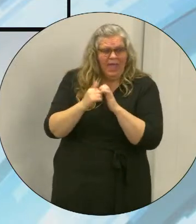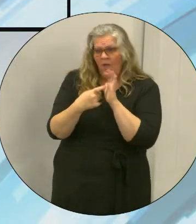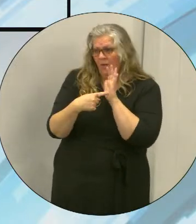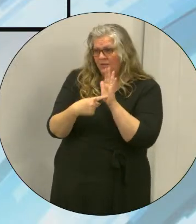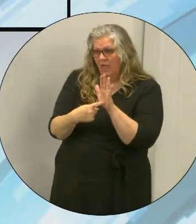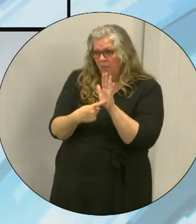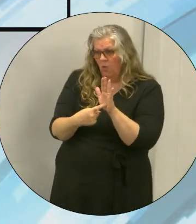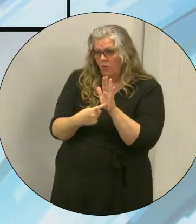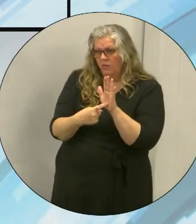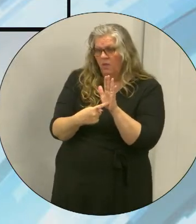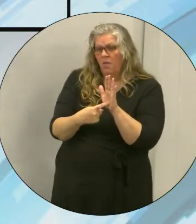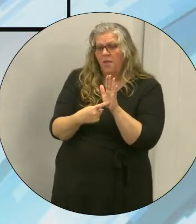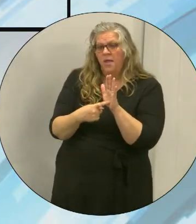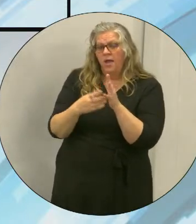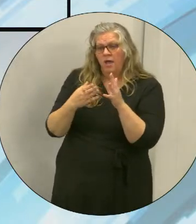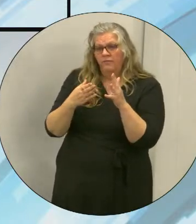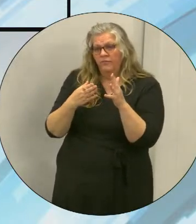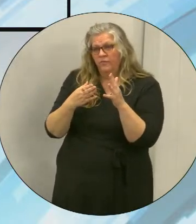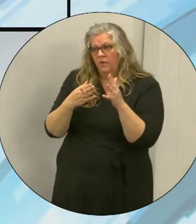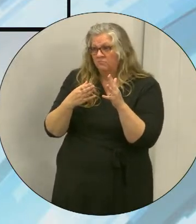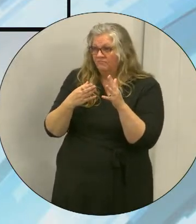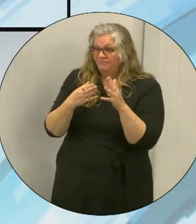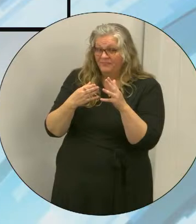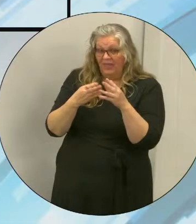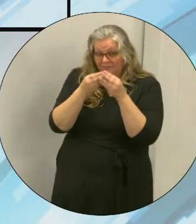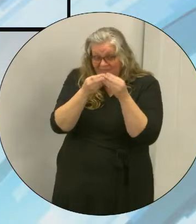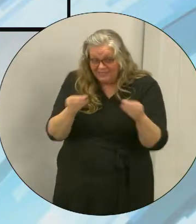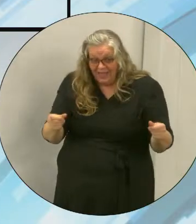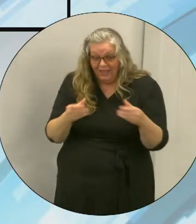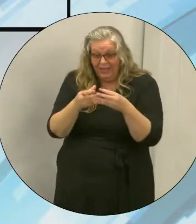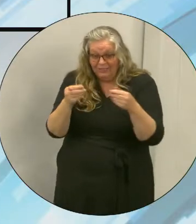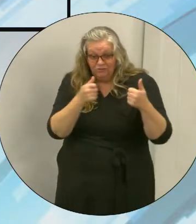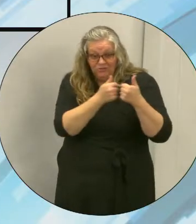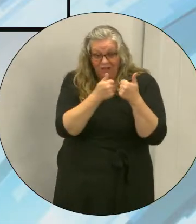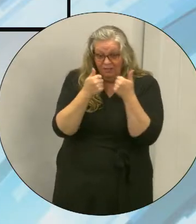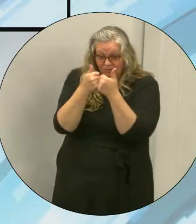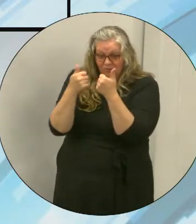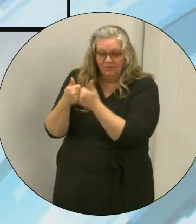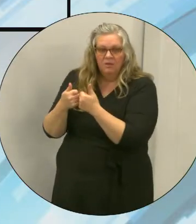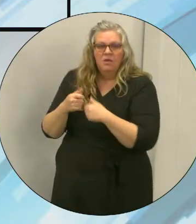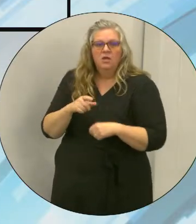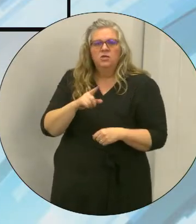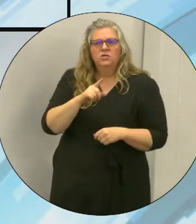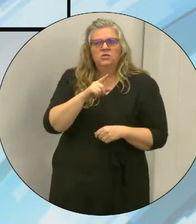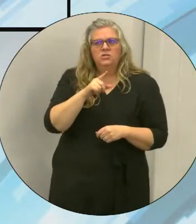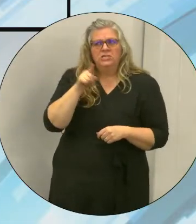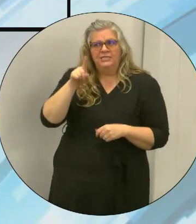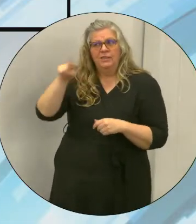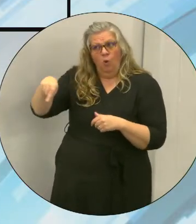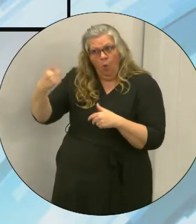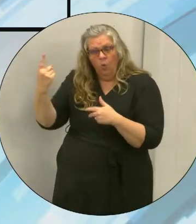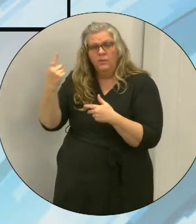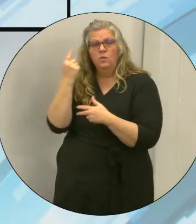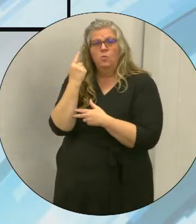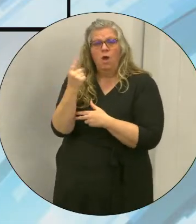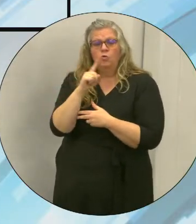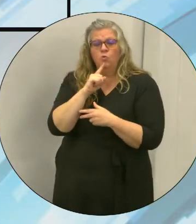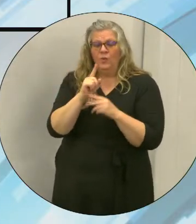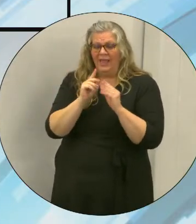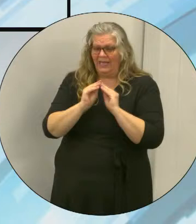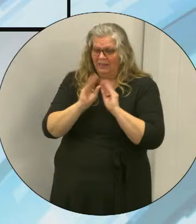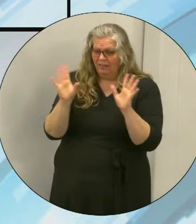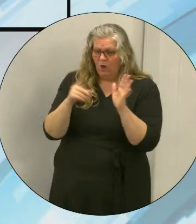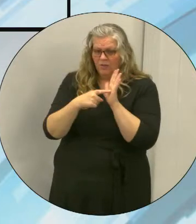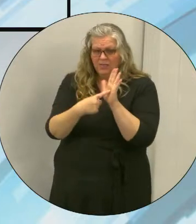of navigating through challenges. And in fact, she was the only candidate that I saw that had really clear